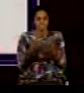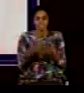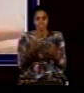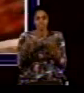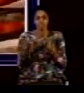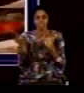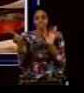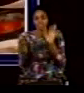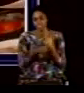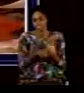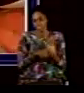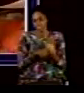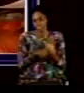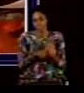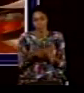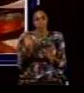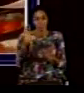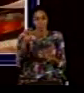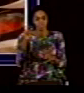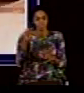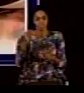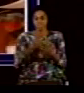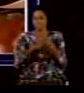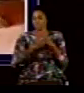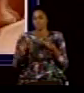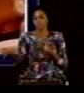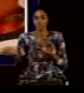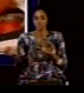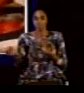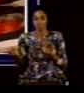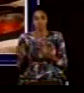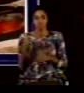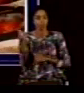negative. Cancer gone.